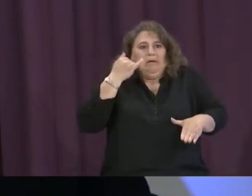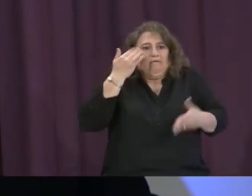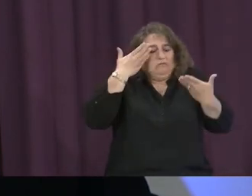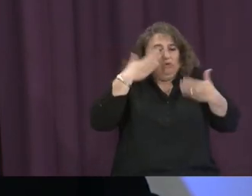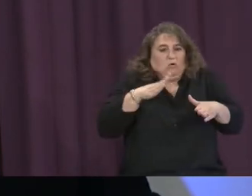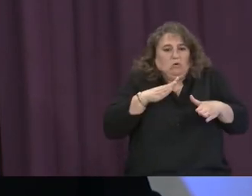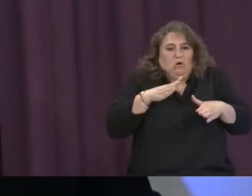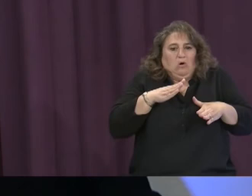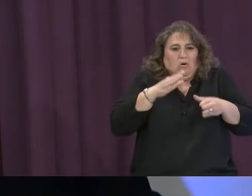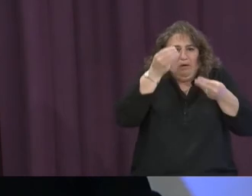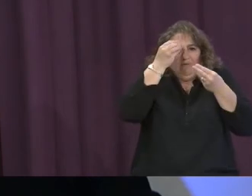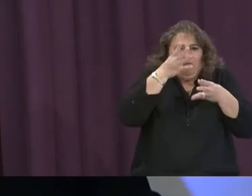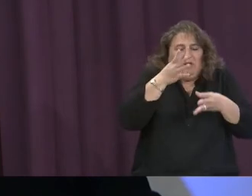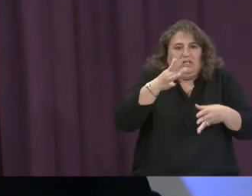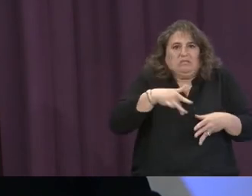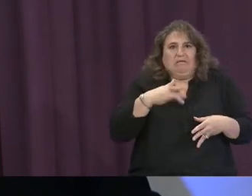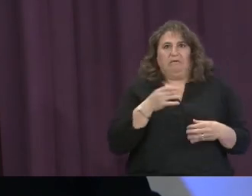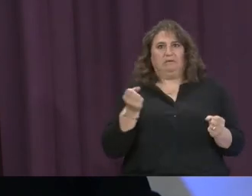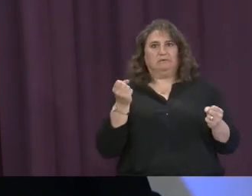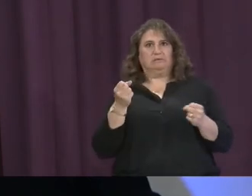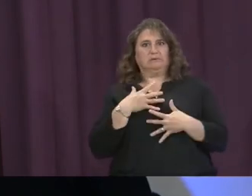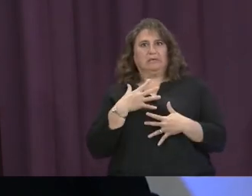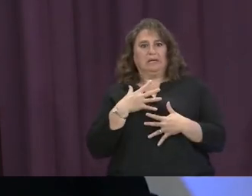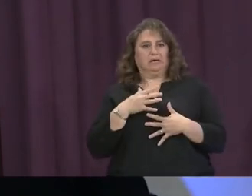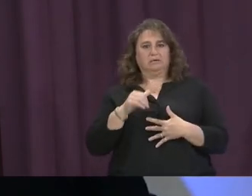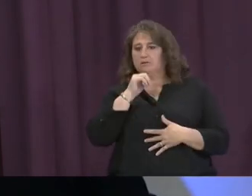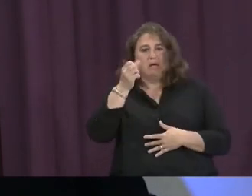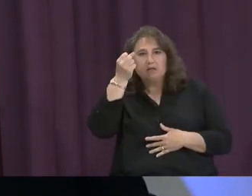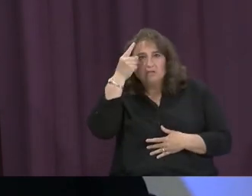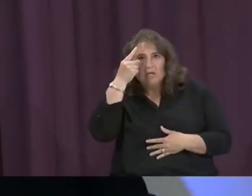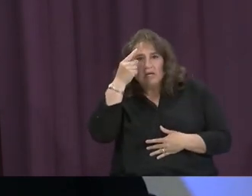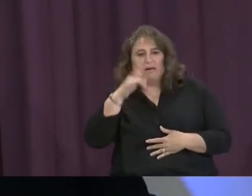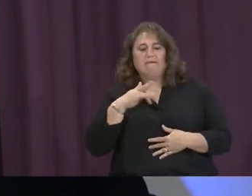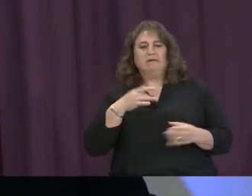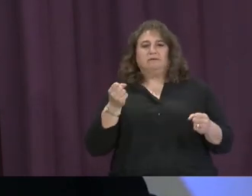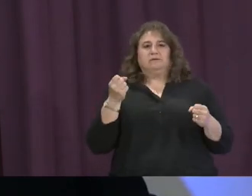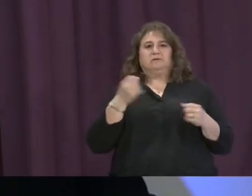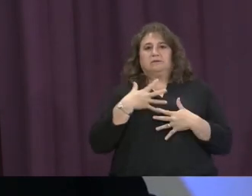of what people don't understand. Mm-hmm.